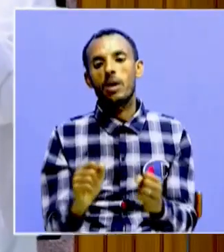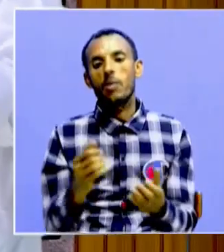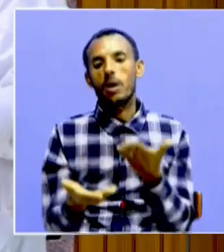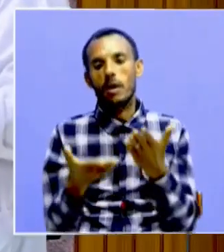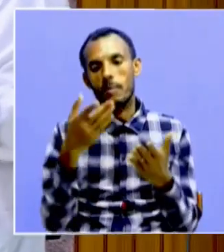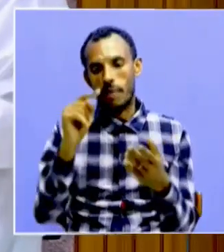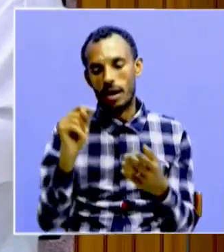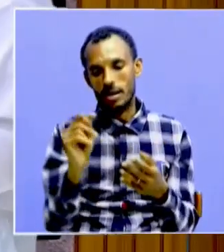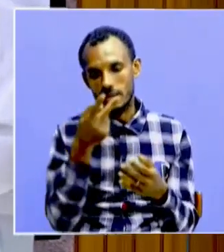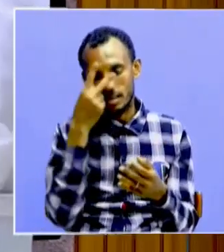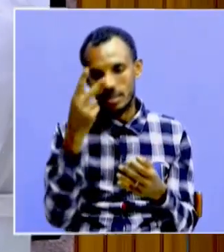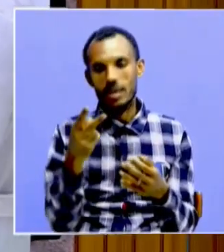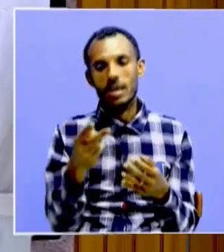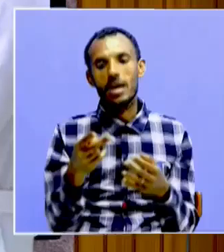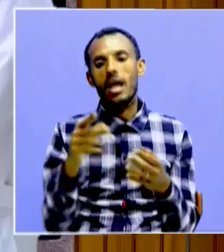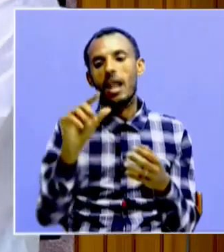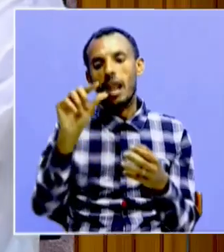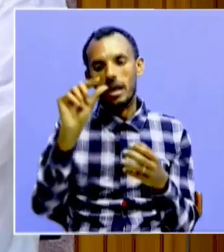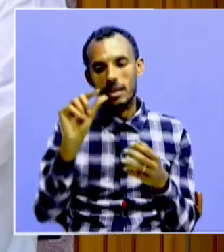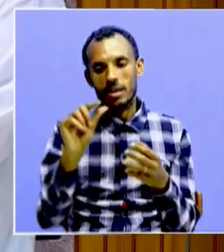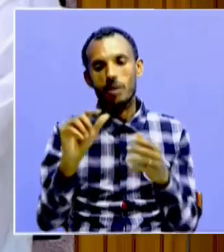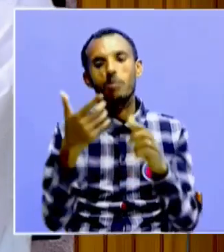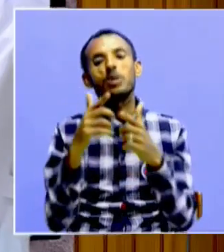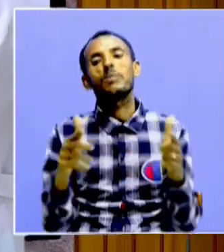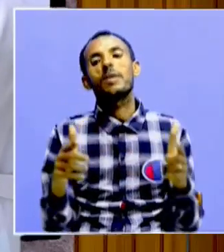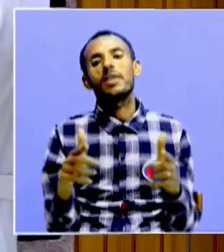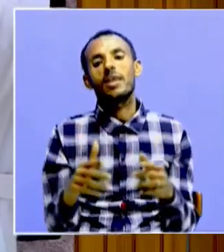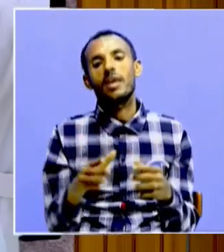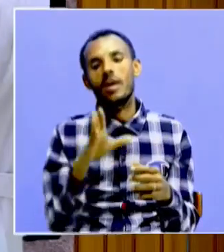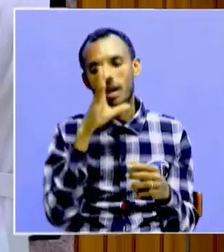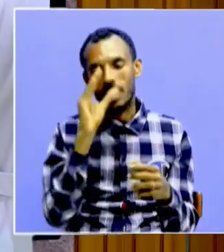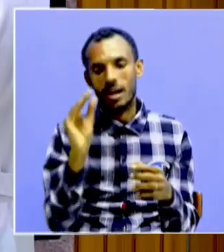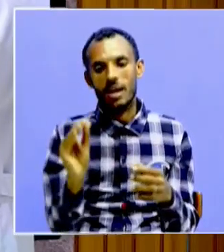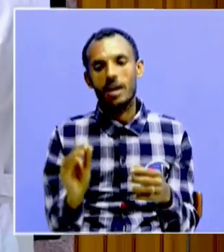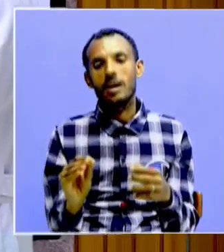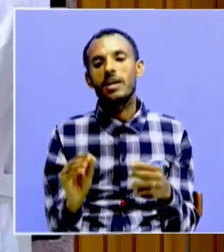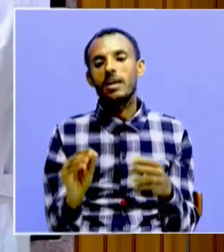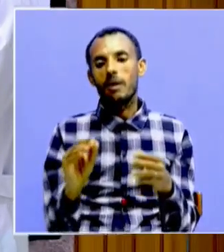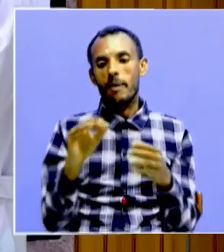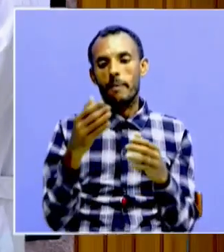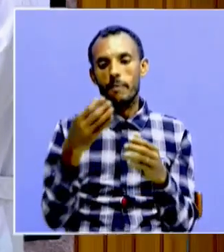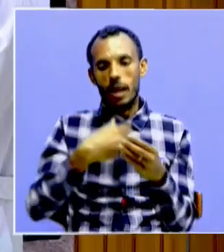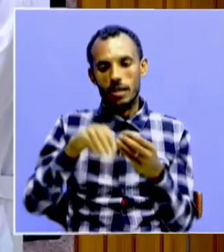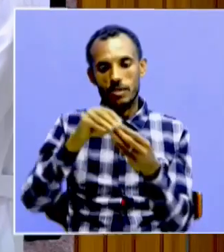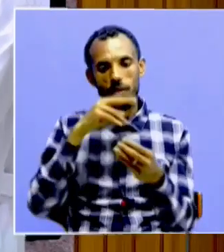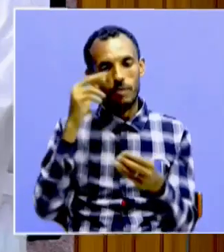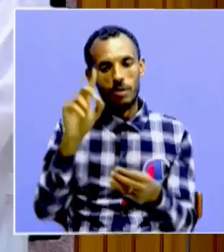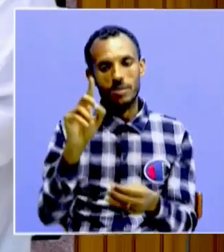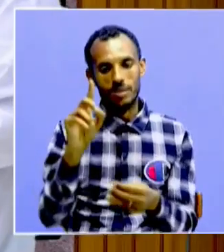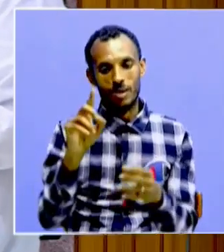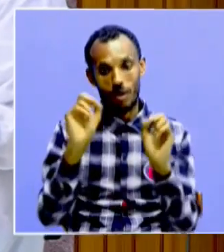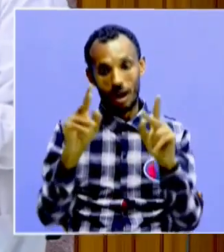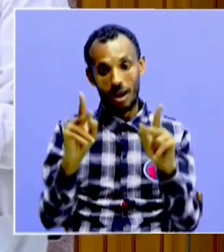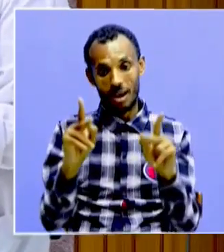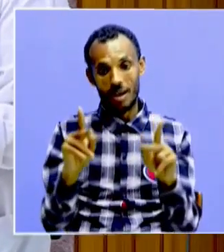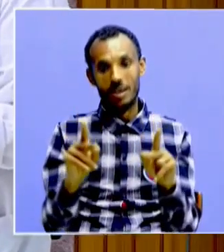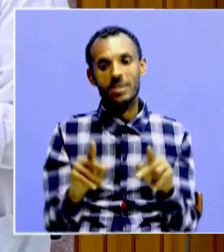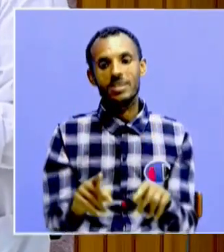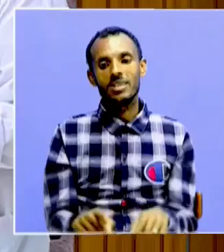slight possibility by saying what? Might plus the main verb. Okay? Are we okay so